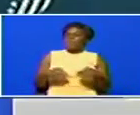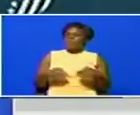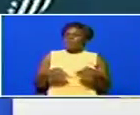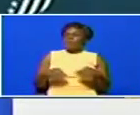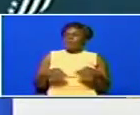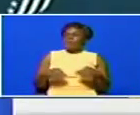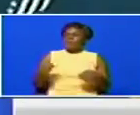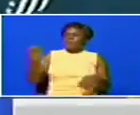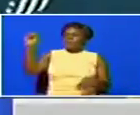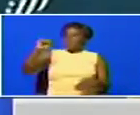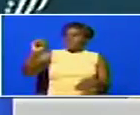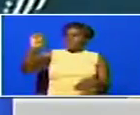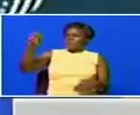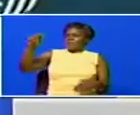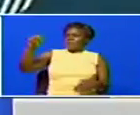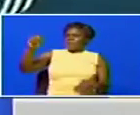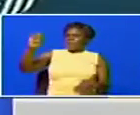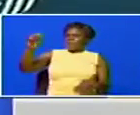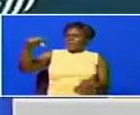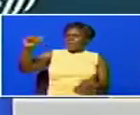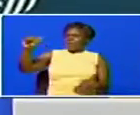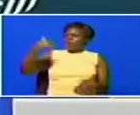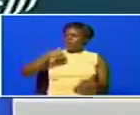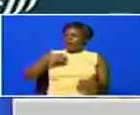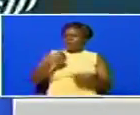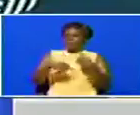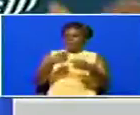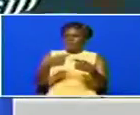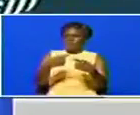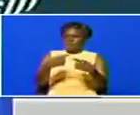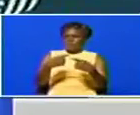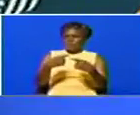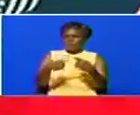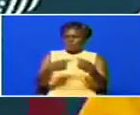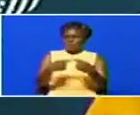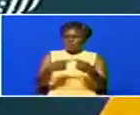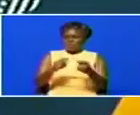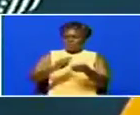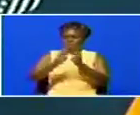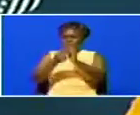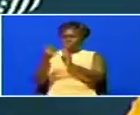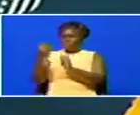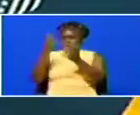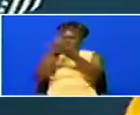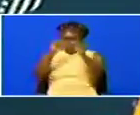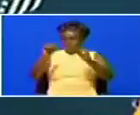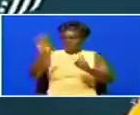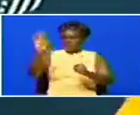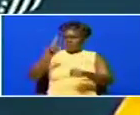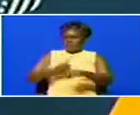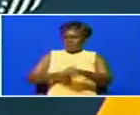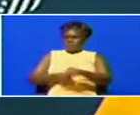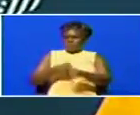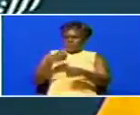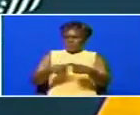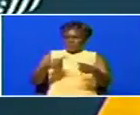From Senegal, I think we went through different processes. We changed president 3 times in the last